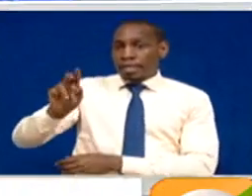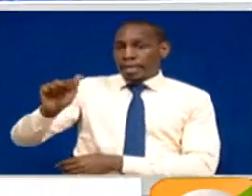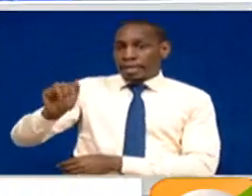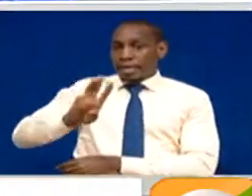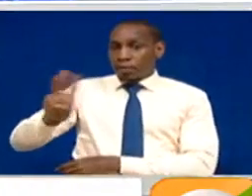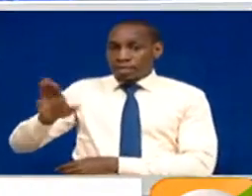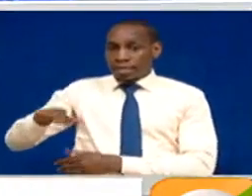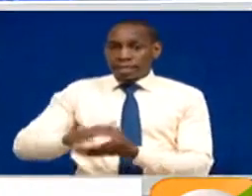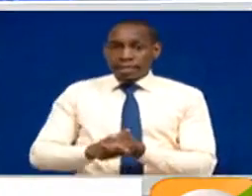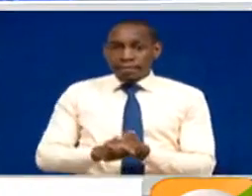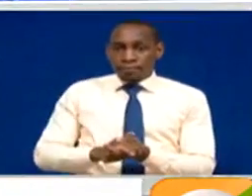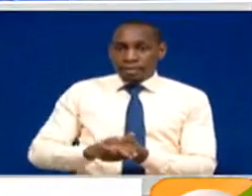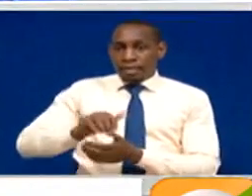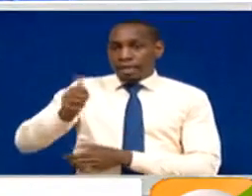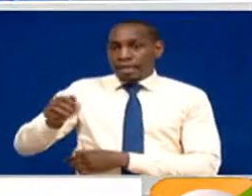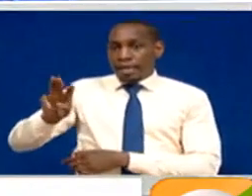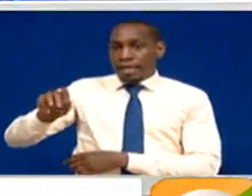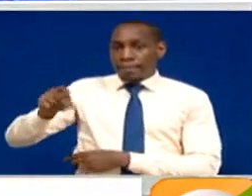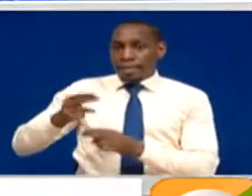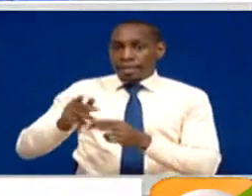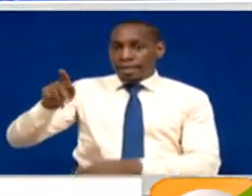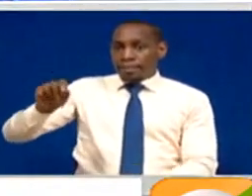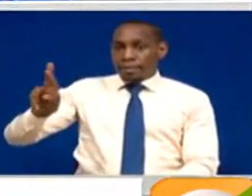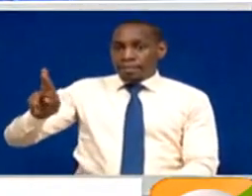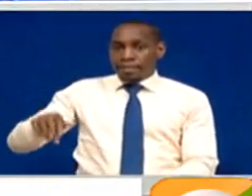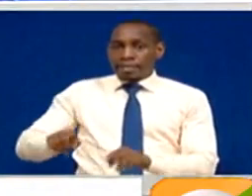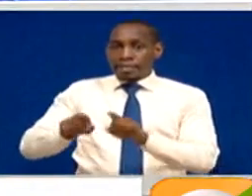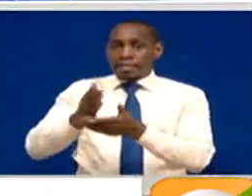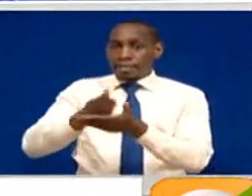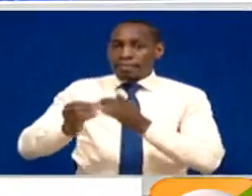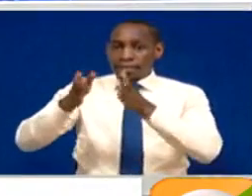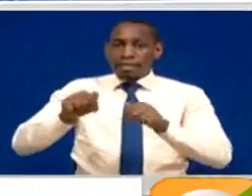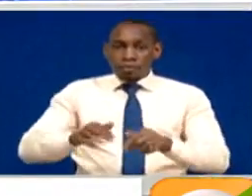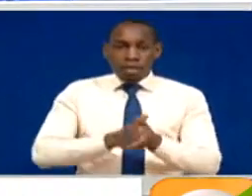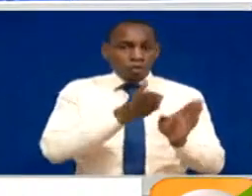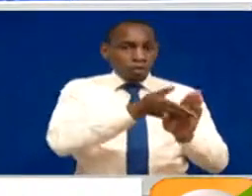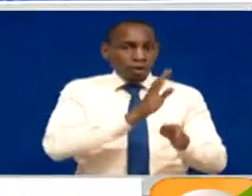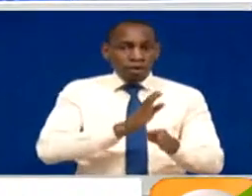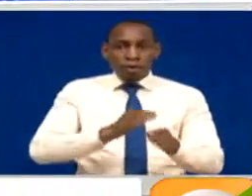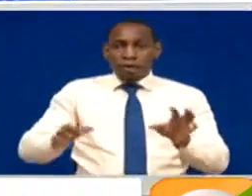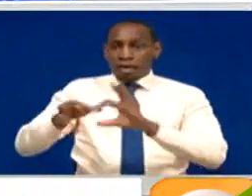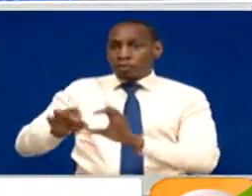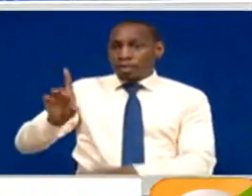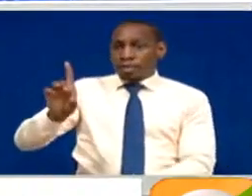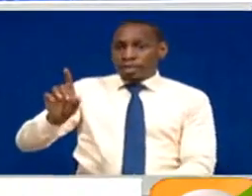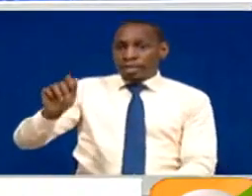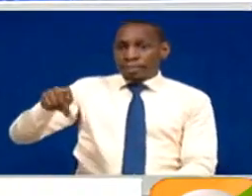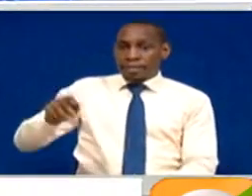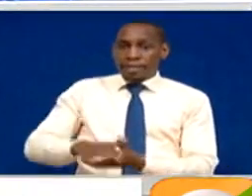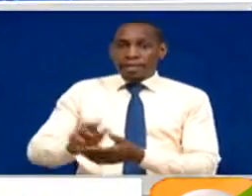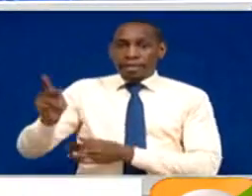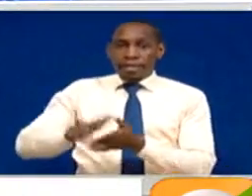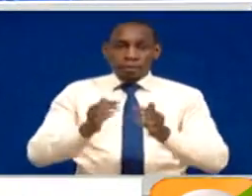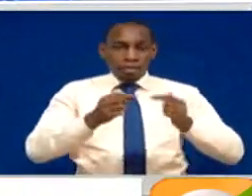region. Marende and Matungu Member of Parliament Peter Nabulindo are among leaders who have today decamped to DAP Kenya in protest of